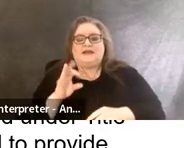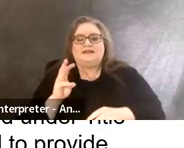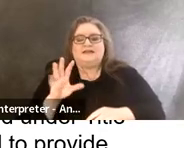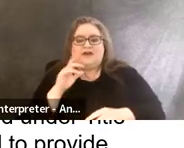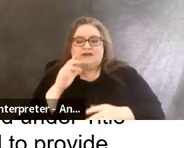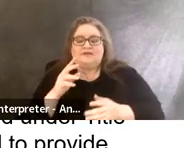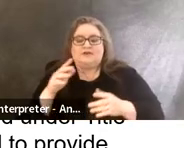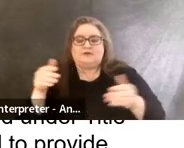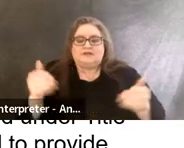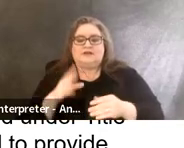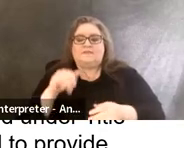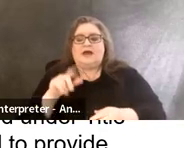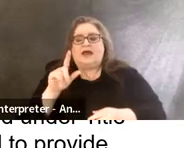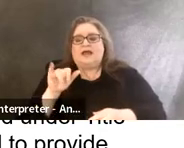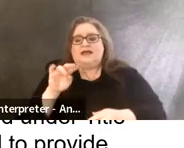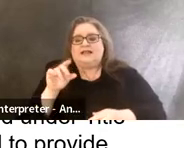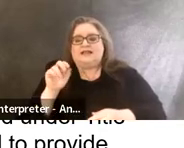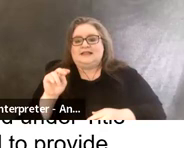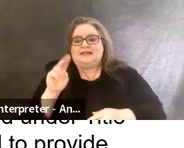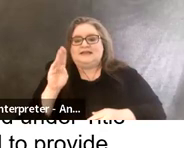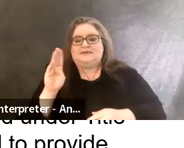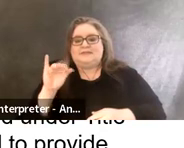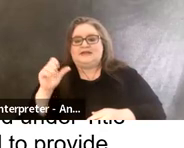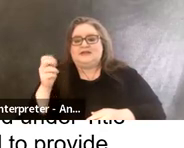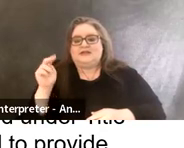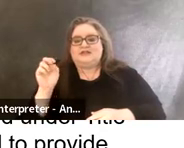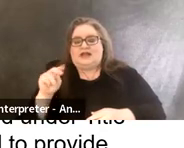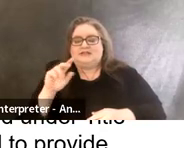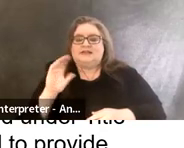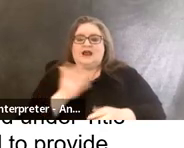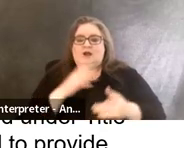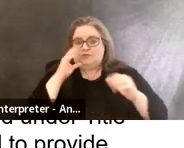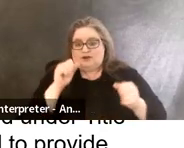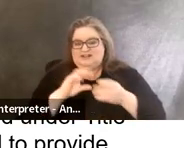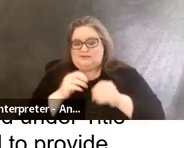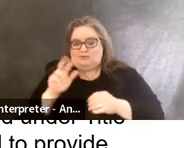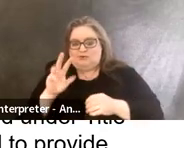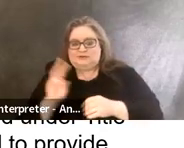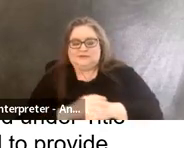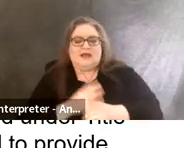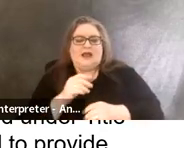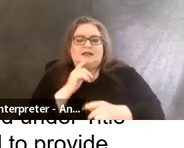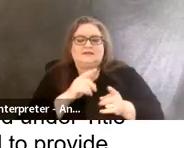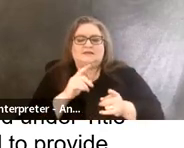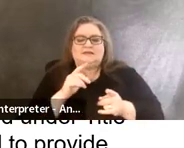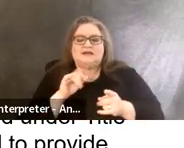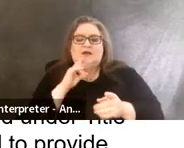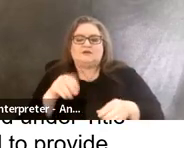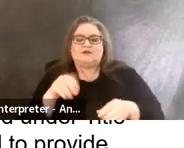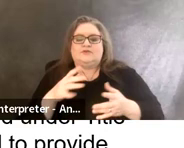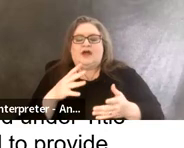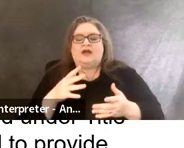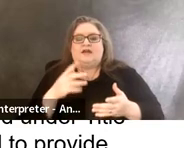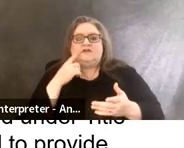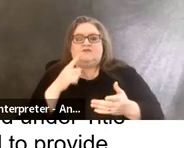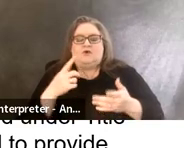by President Lyndon B. Johnson, our 36th president, and really was enacted to provide healthcare